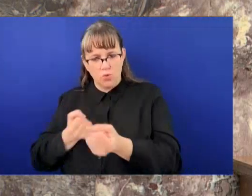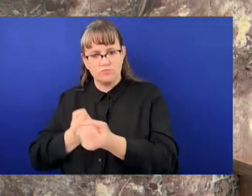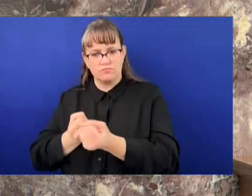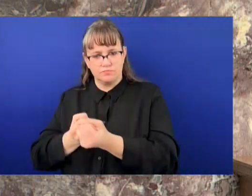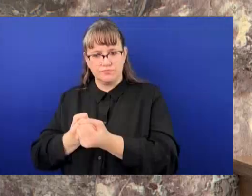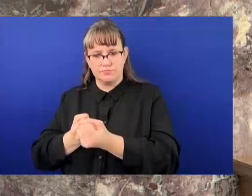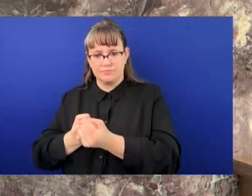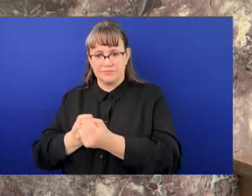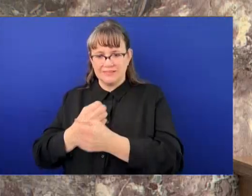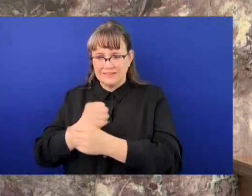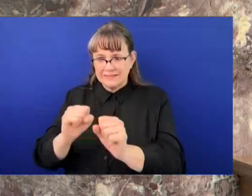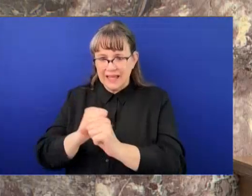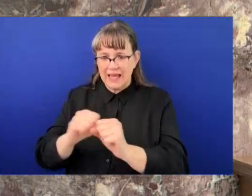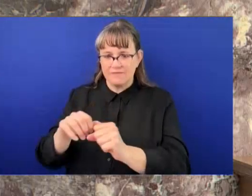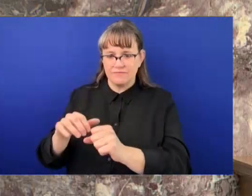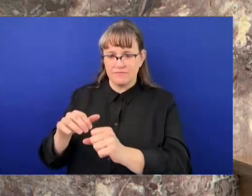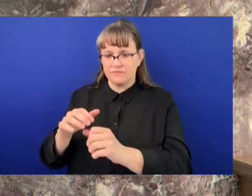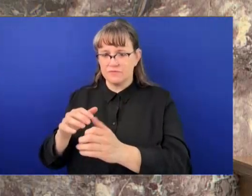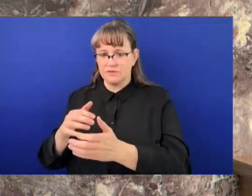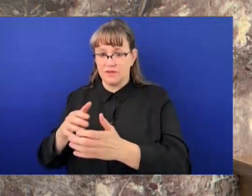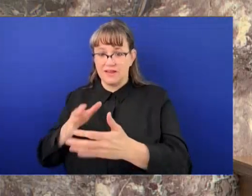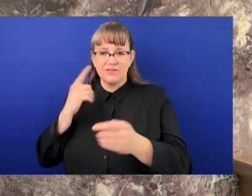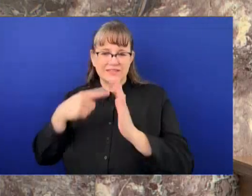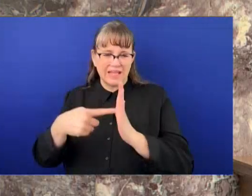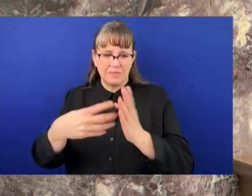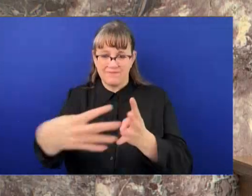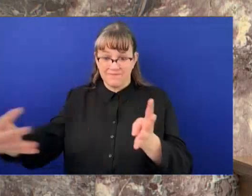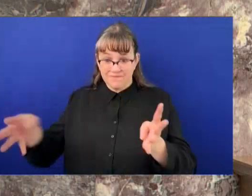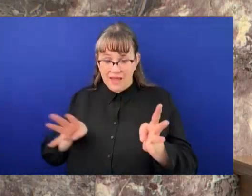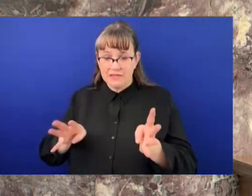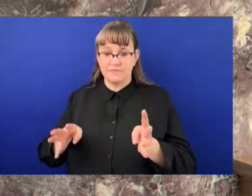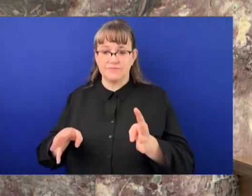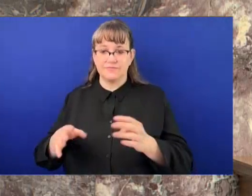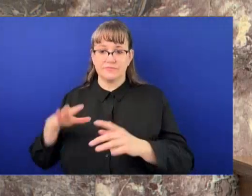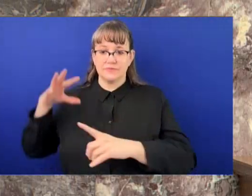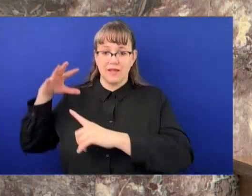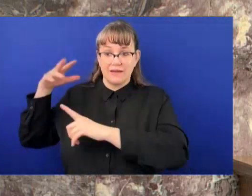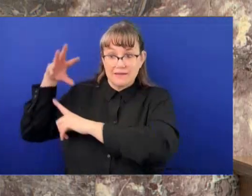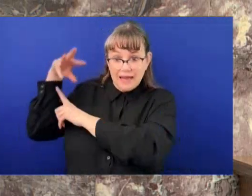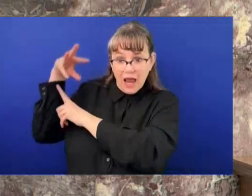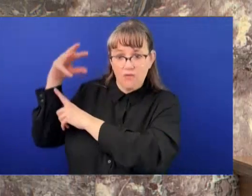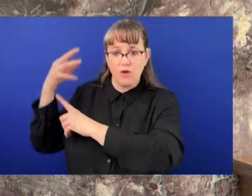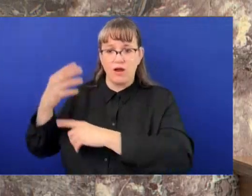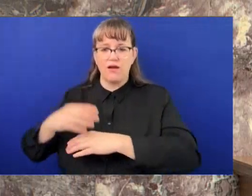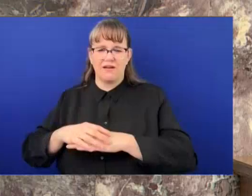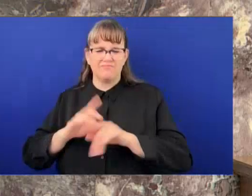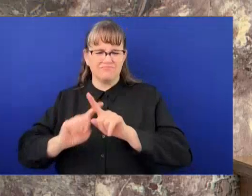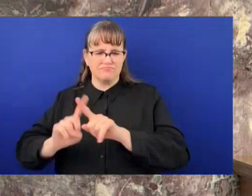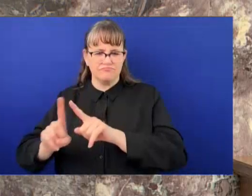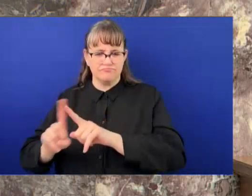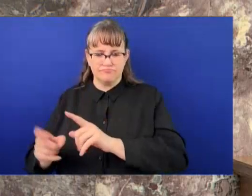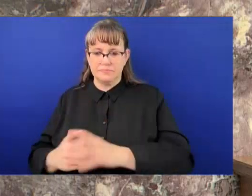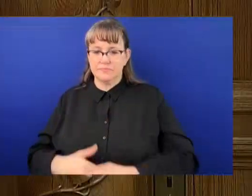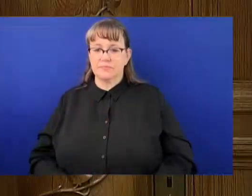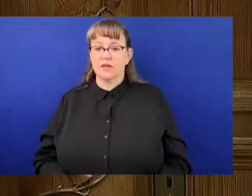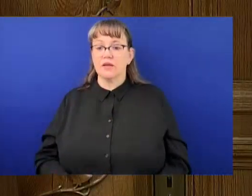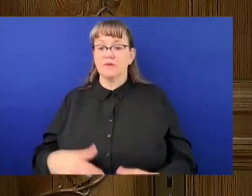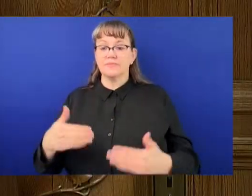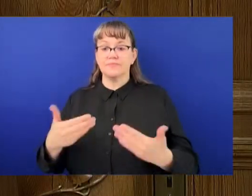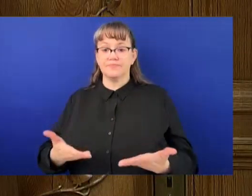etc. The member raises a specific site. I will have BC Housing look into that and get back to the member.